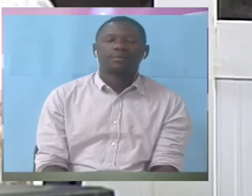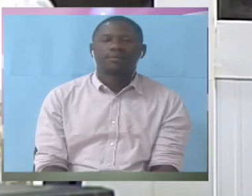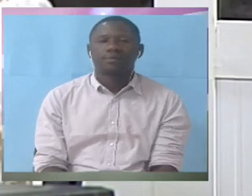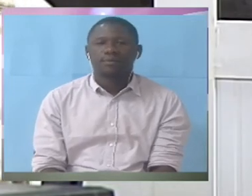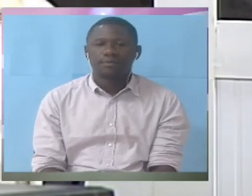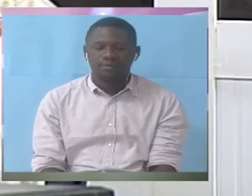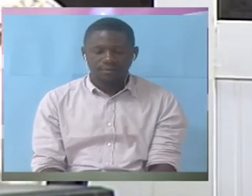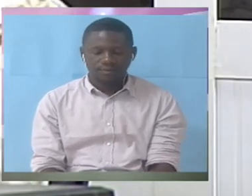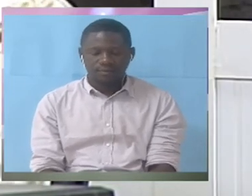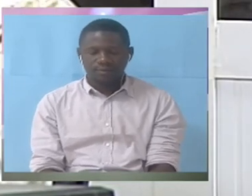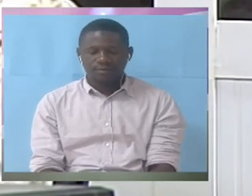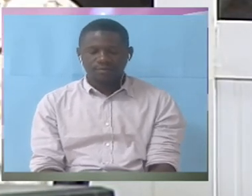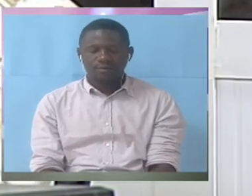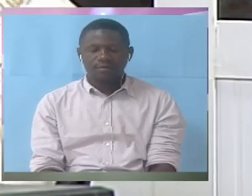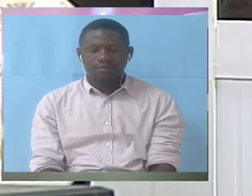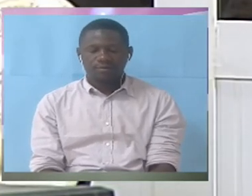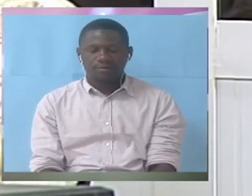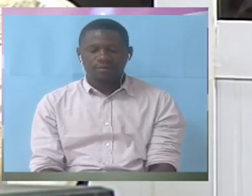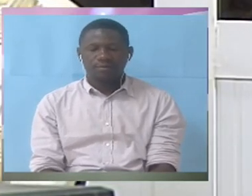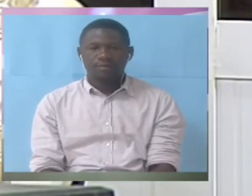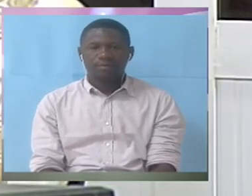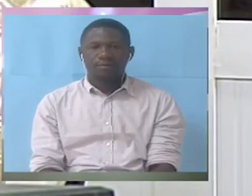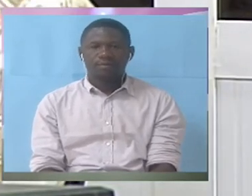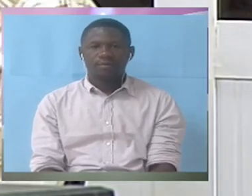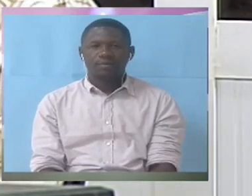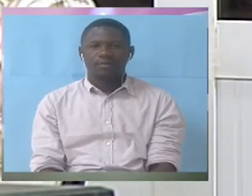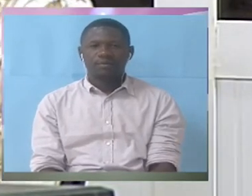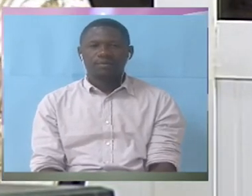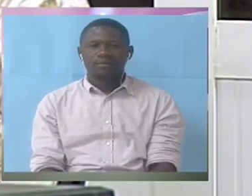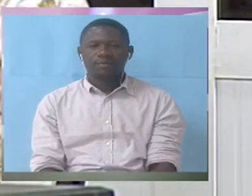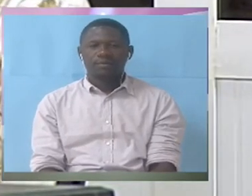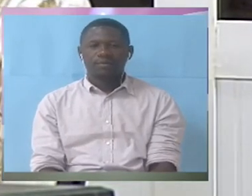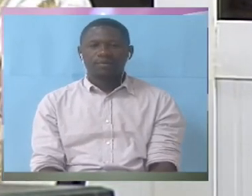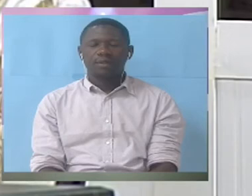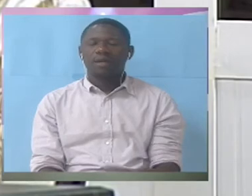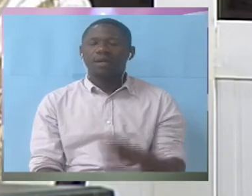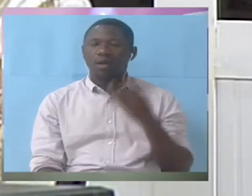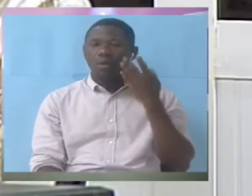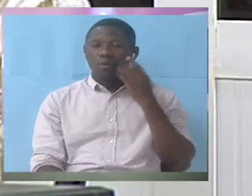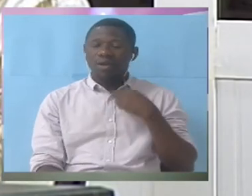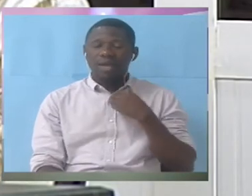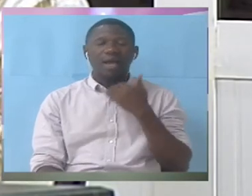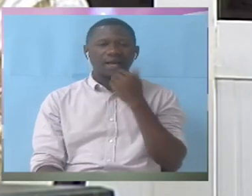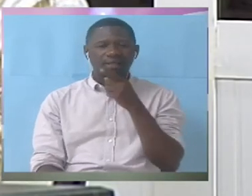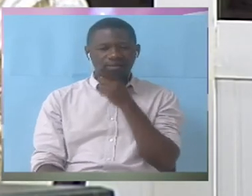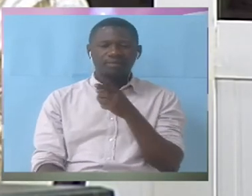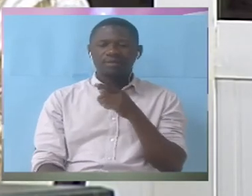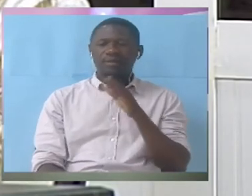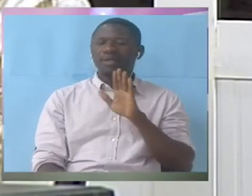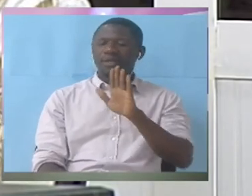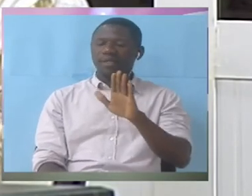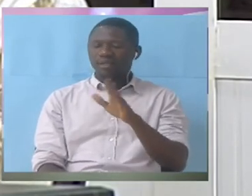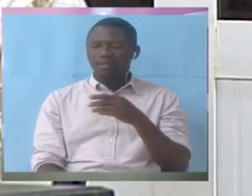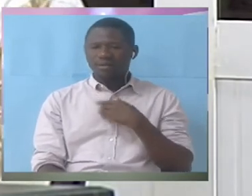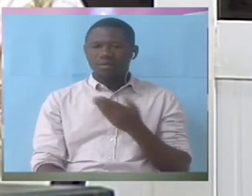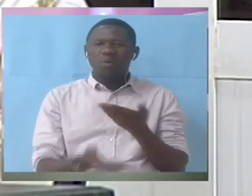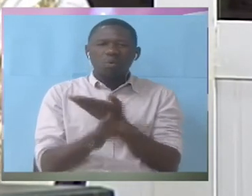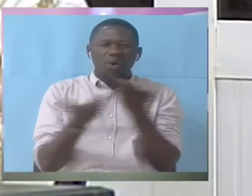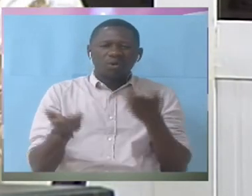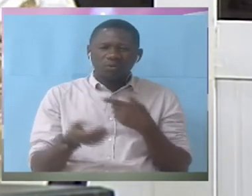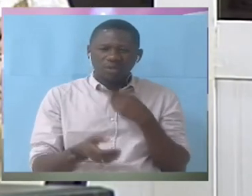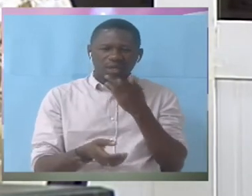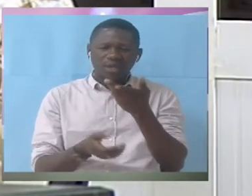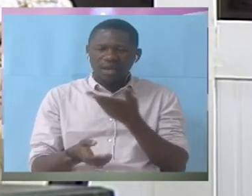jox. And when I asked him later on, where did you get your mandate from? Ila ko ne fo jele sas bobu. Said to me,